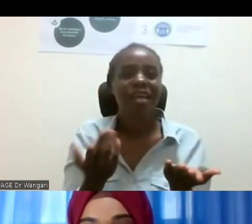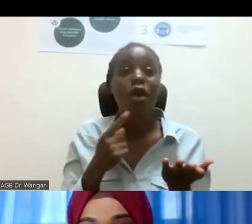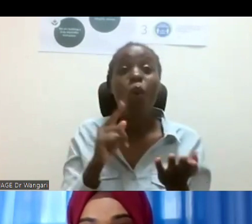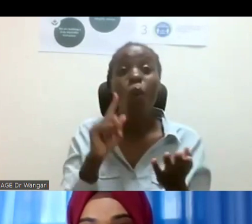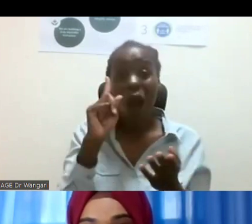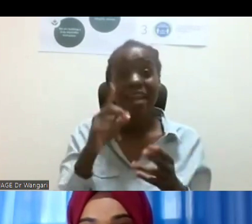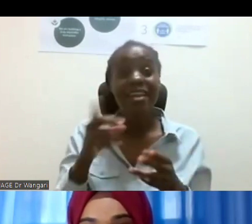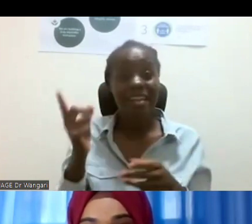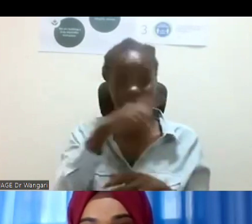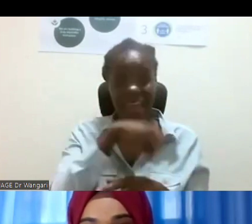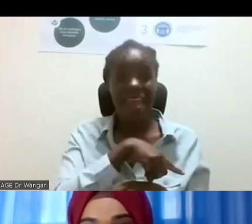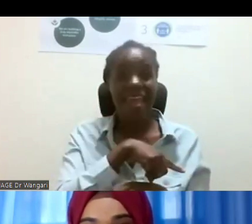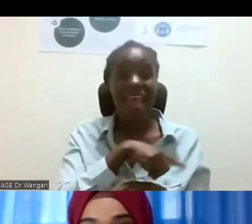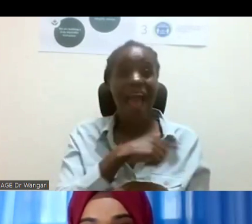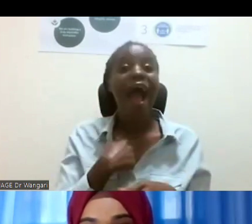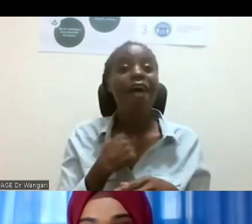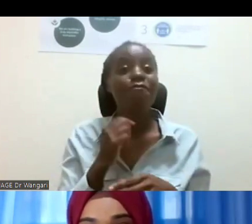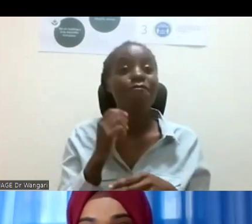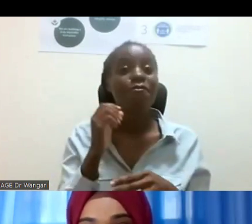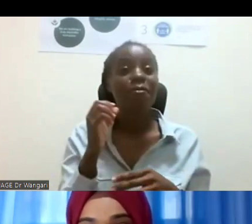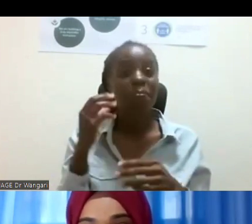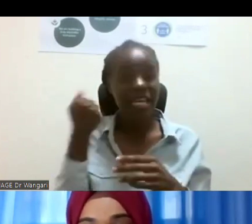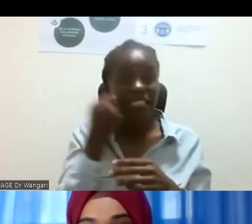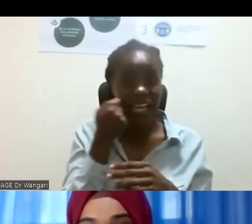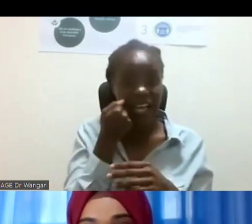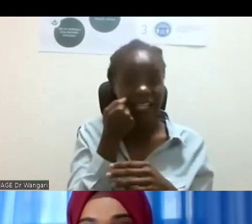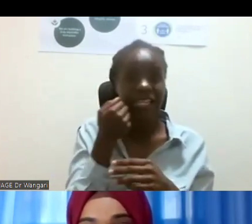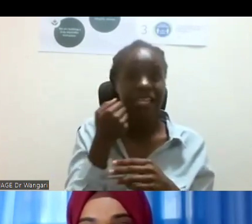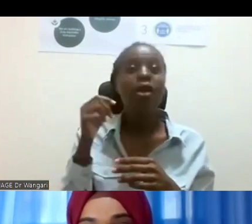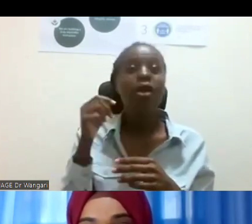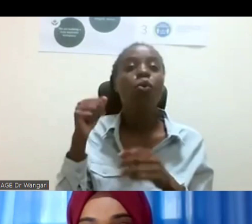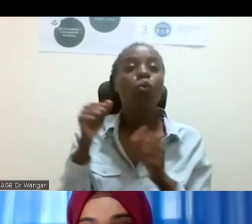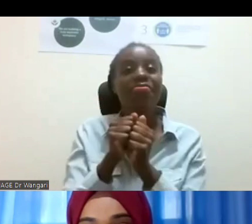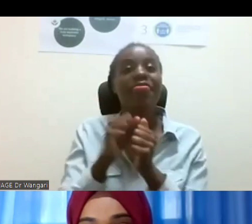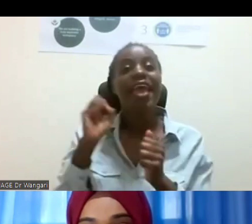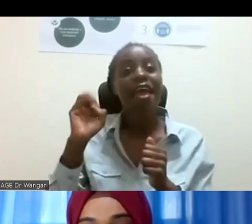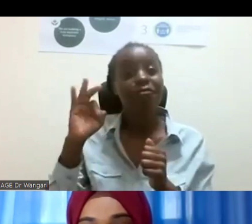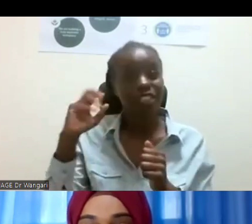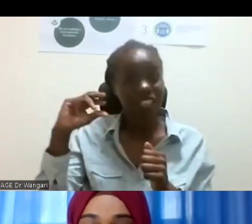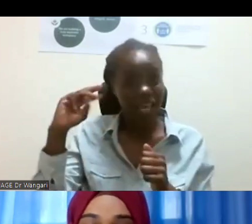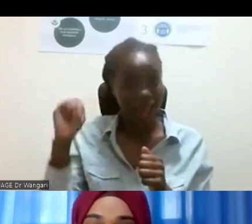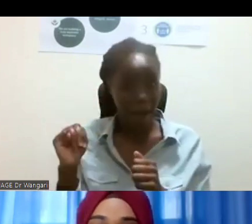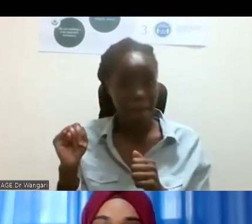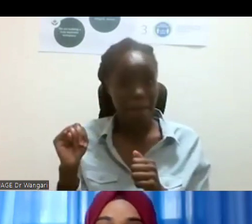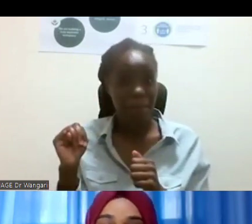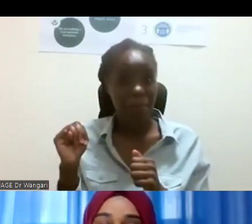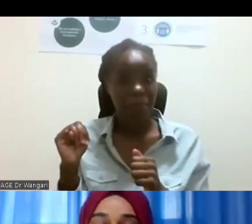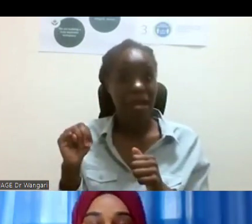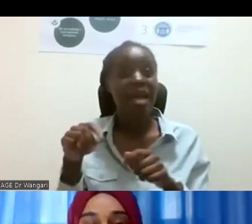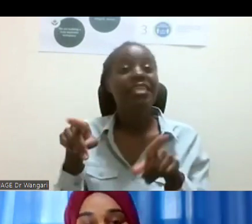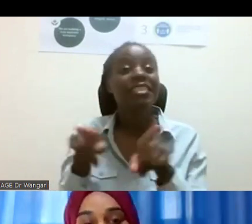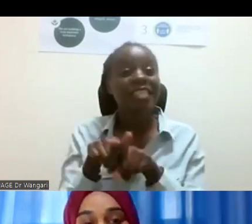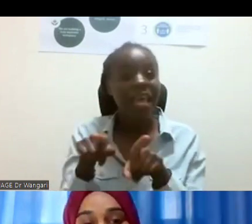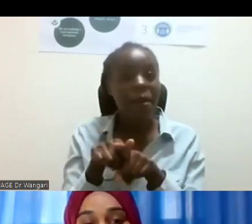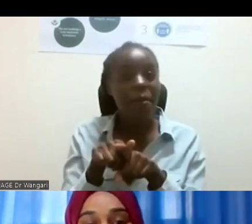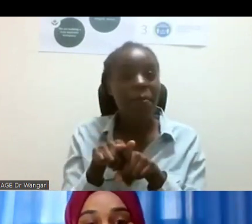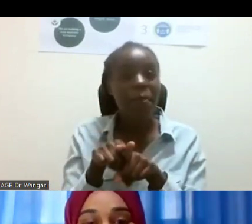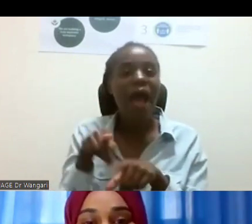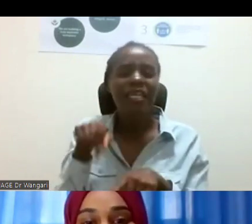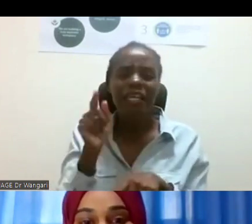came across a patient who had undergone FGM and had come to our hospital to manage the complications that she was